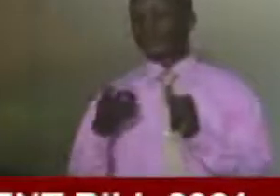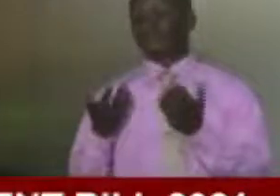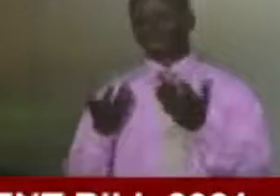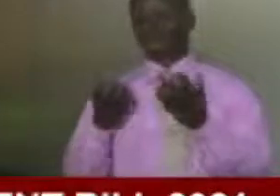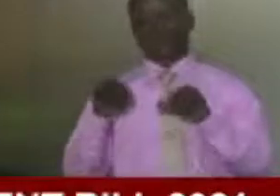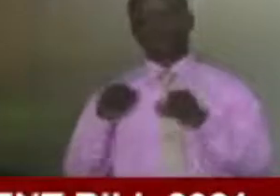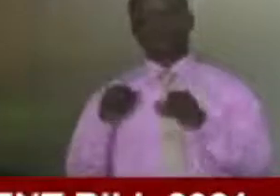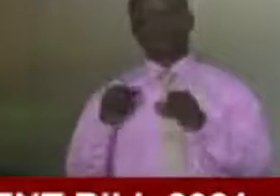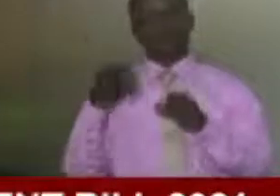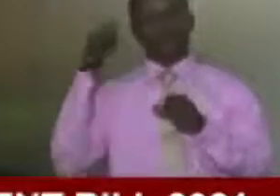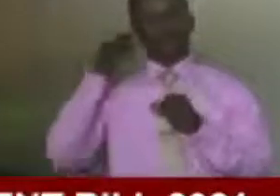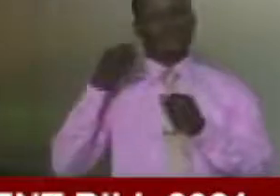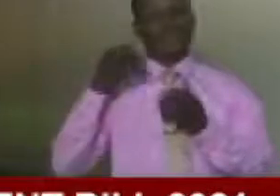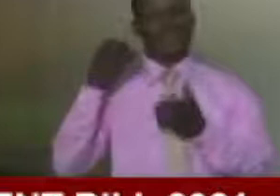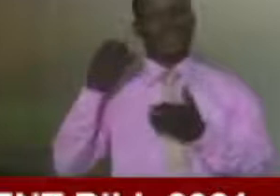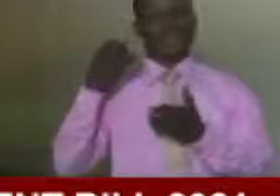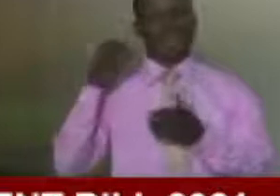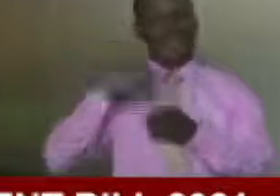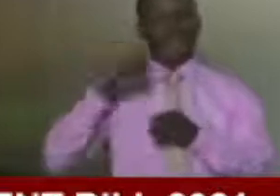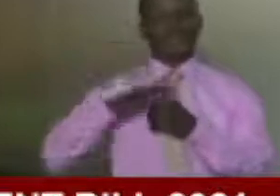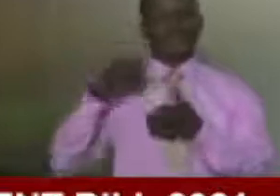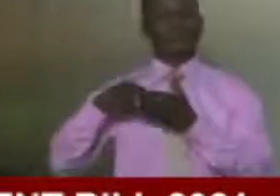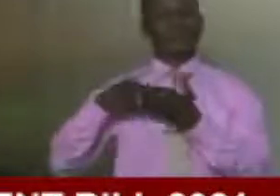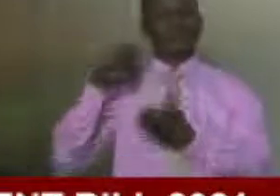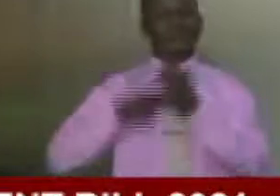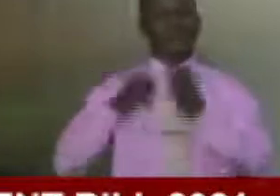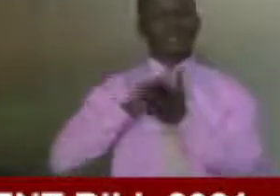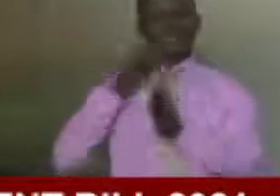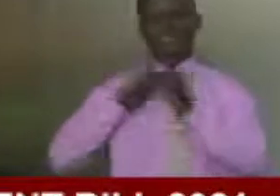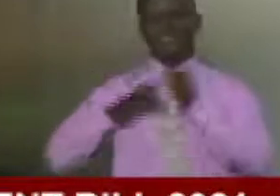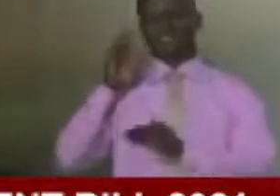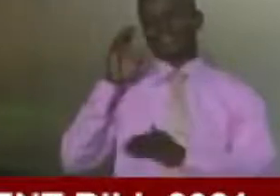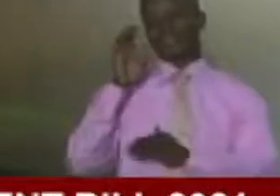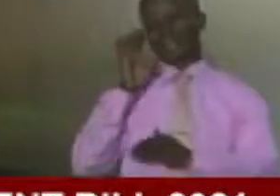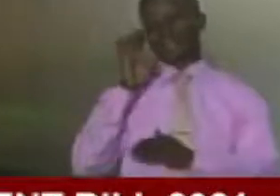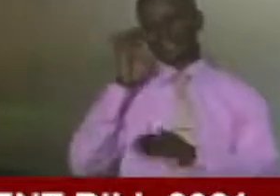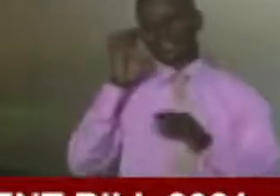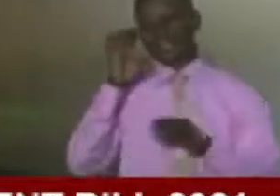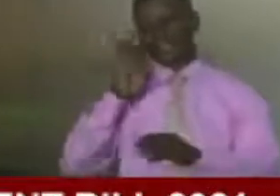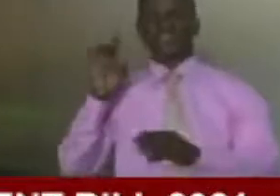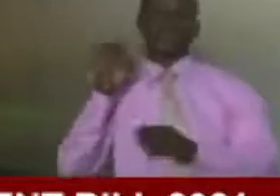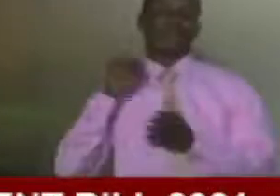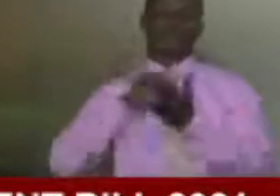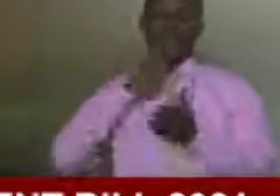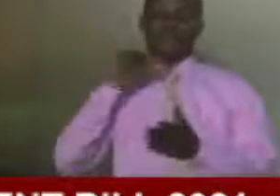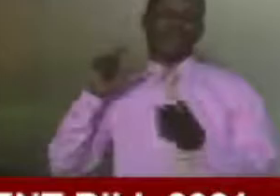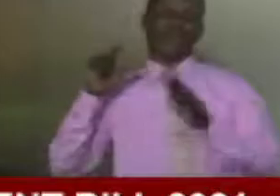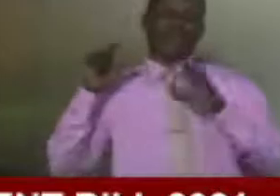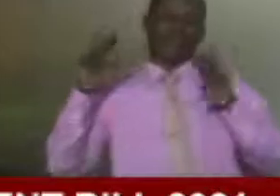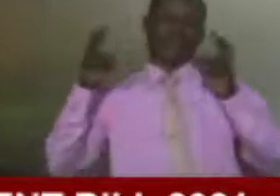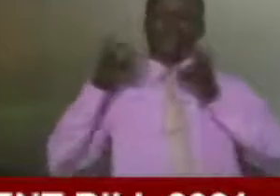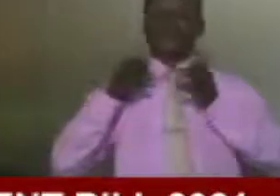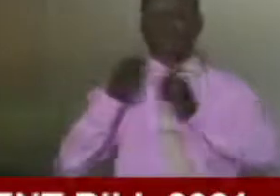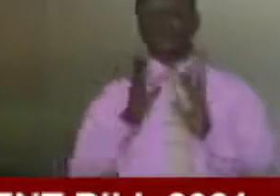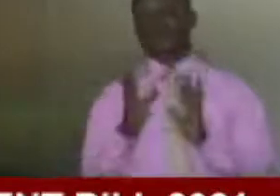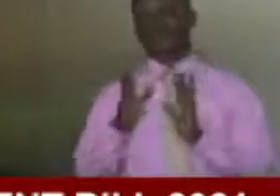of election, money politics in election, which is what Section 88 of the bill also looked at. And in the new version of the spending limit proposed in